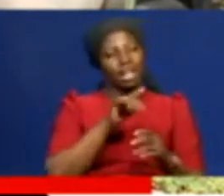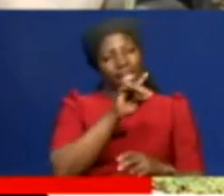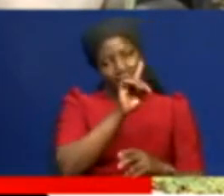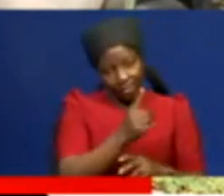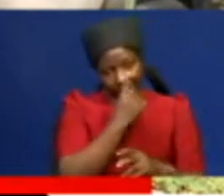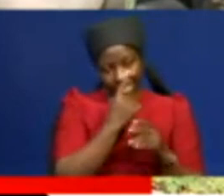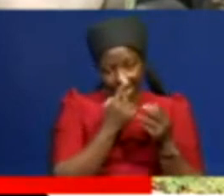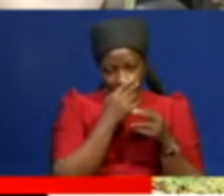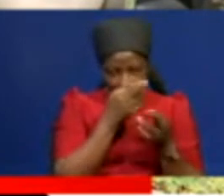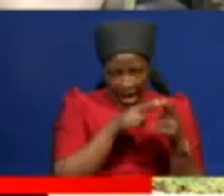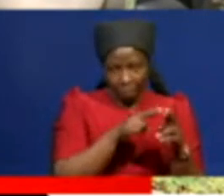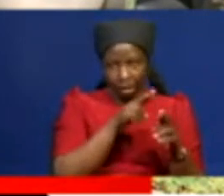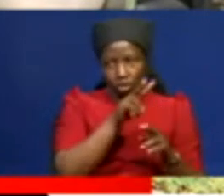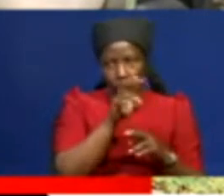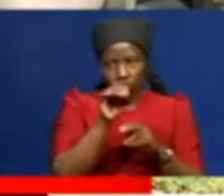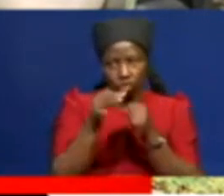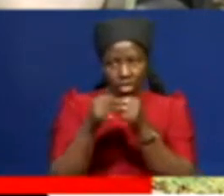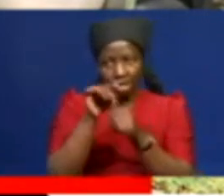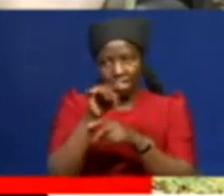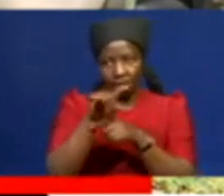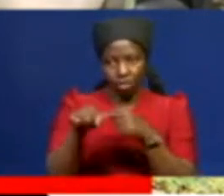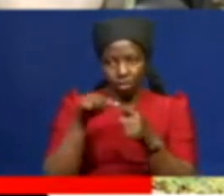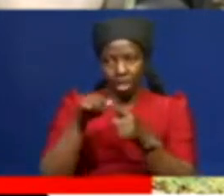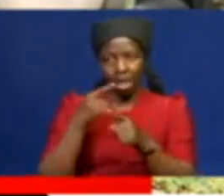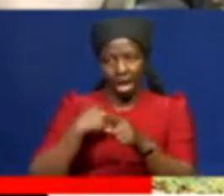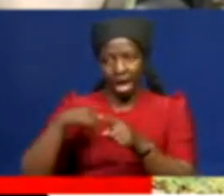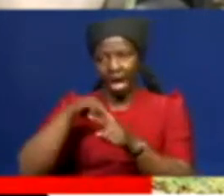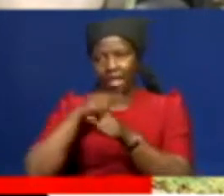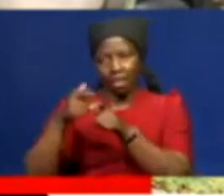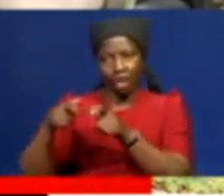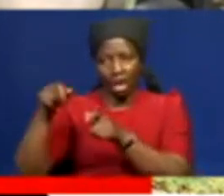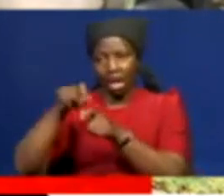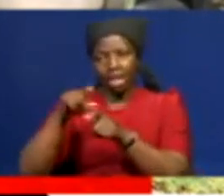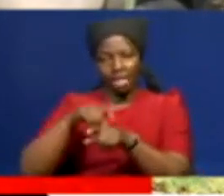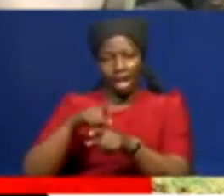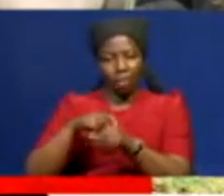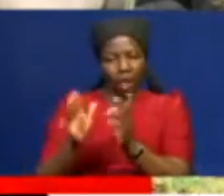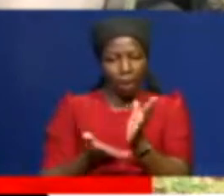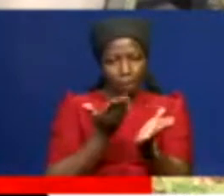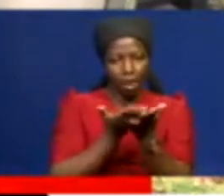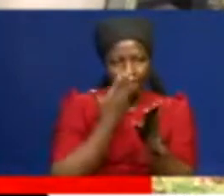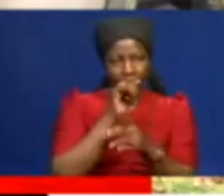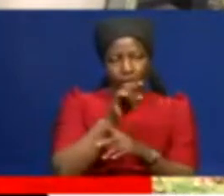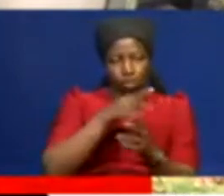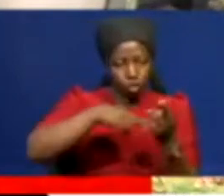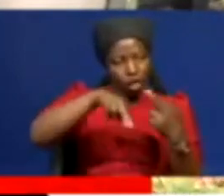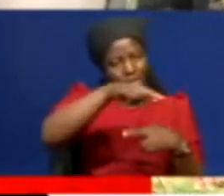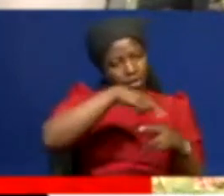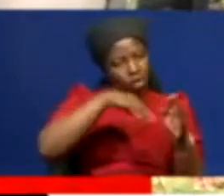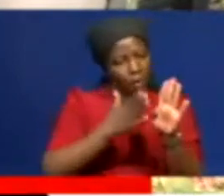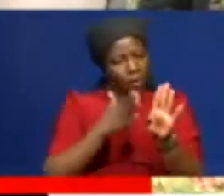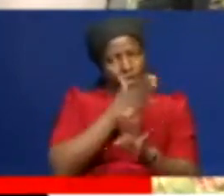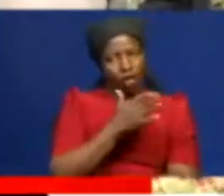in the year 2003. Mm-hmm. That's when we were added, when we did a bid. It was just a rotational. Before then, we had